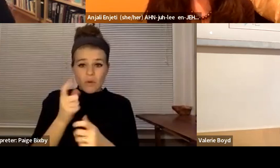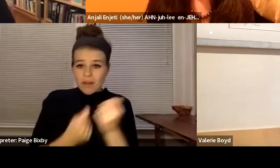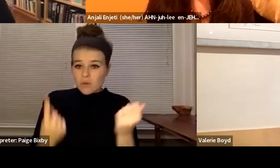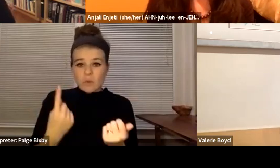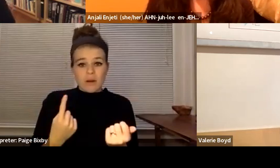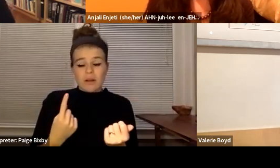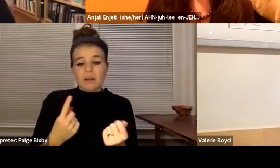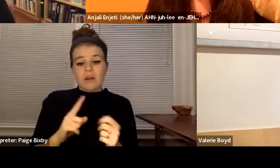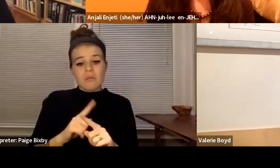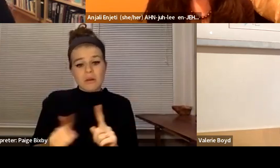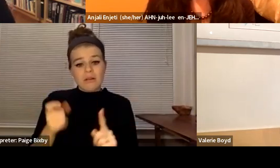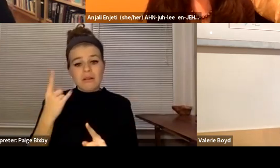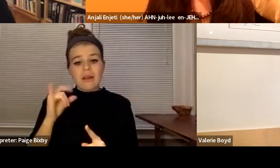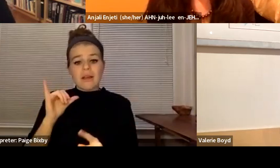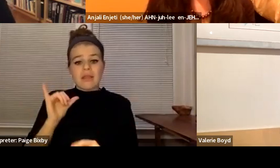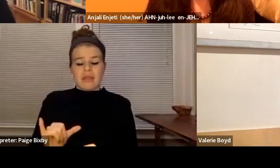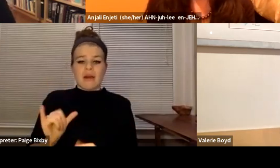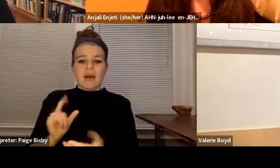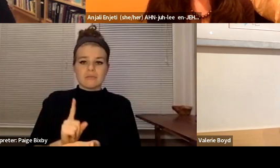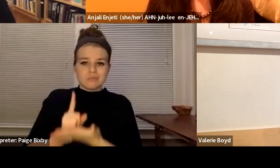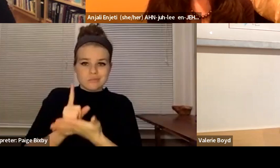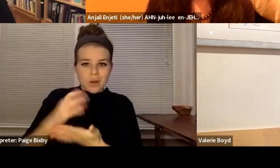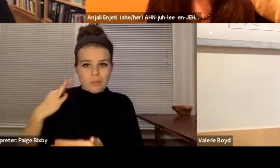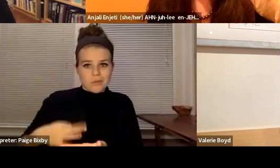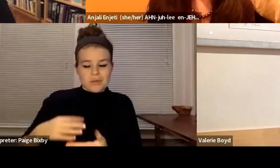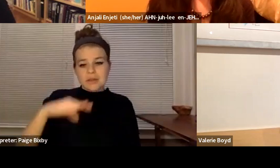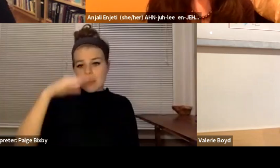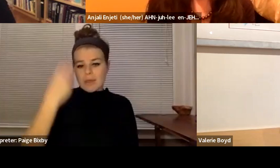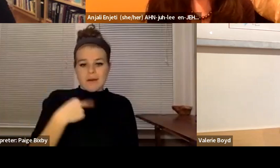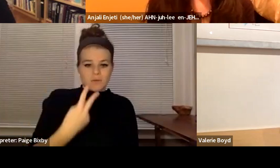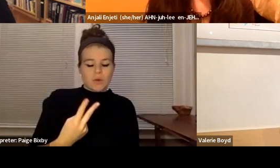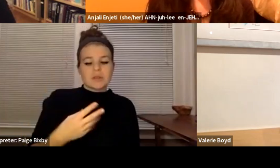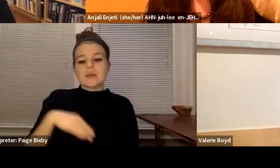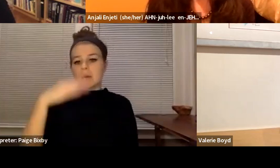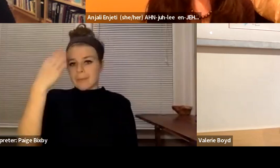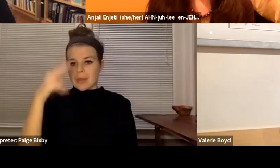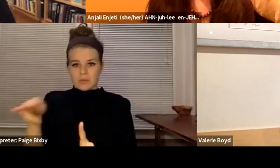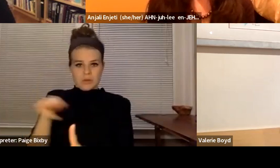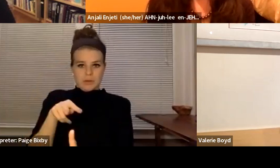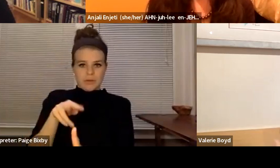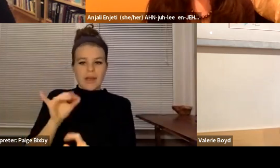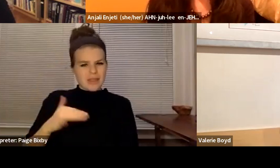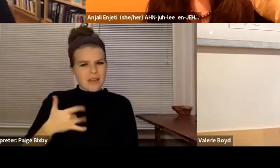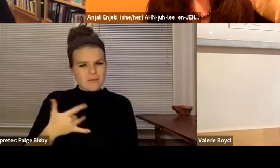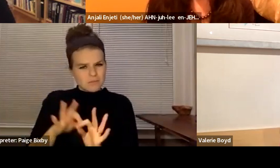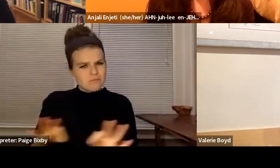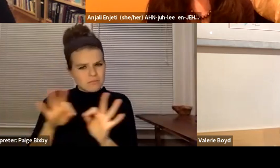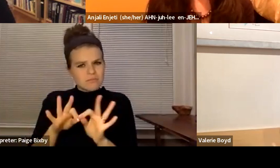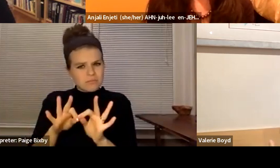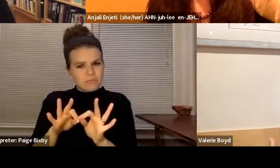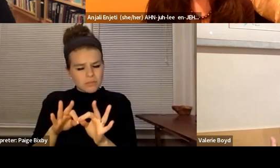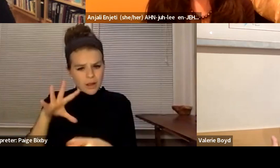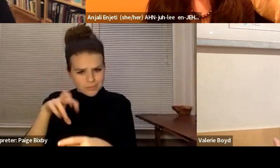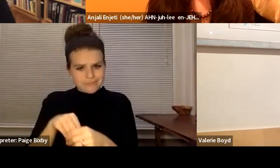conversation that privileges Black voices and Black perspectives. And that felt important to do in a